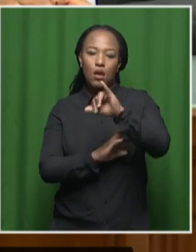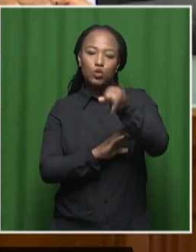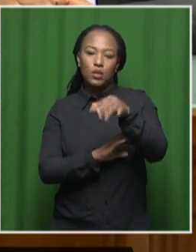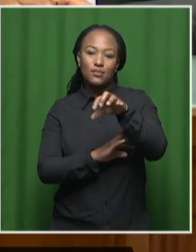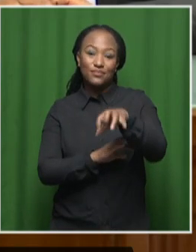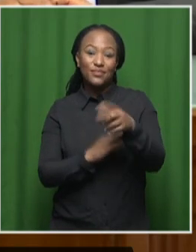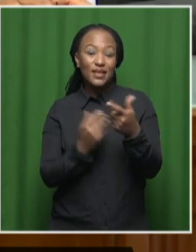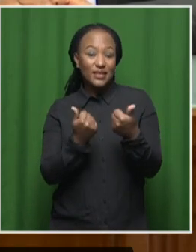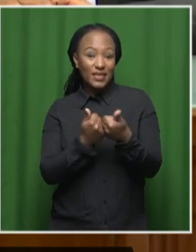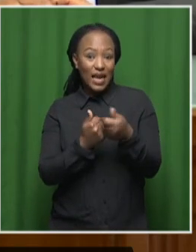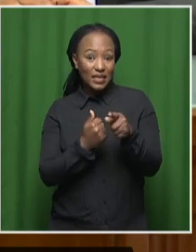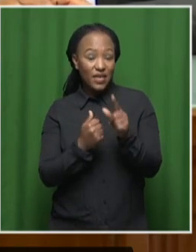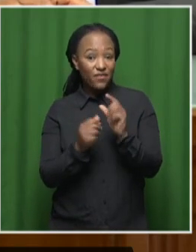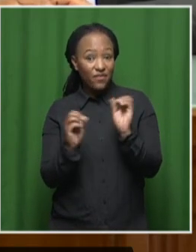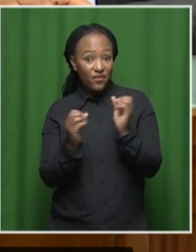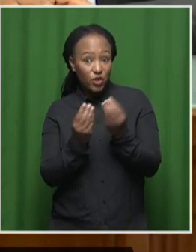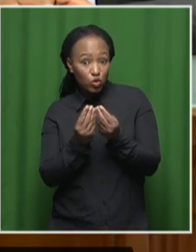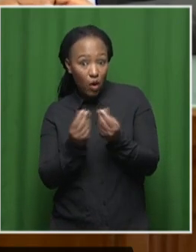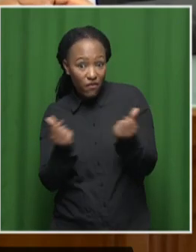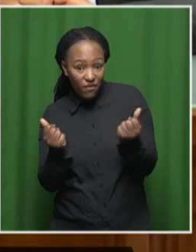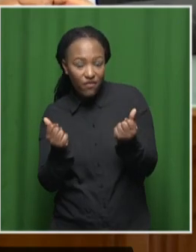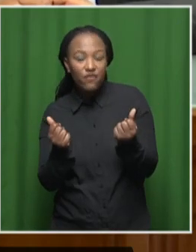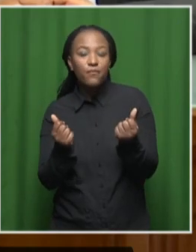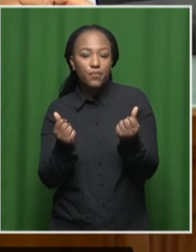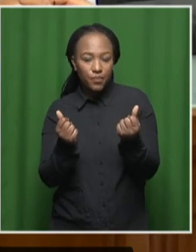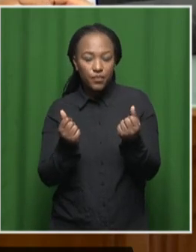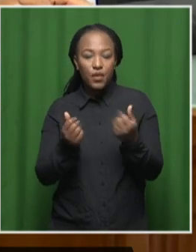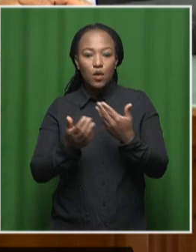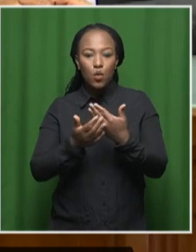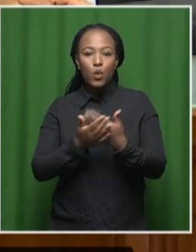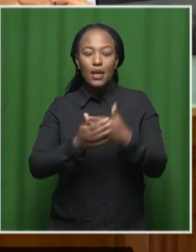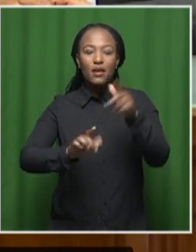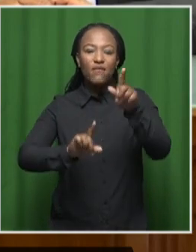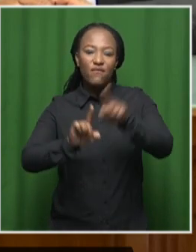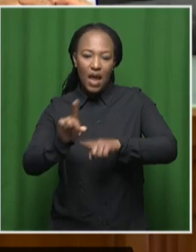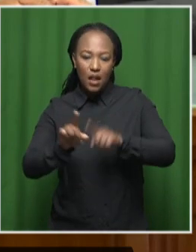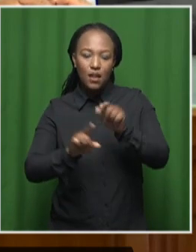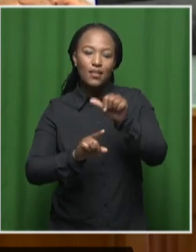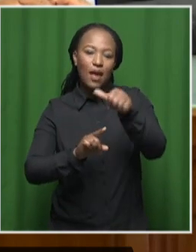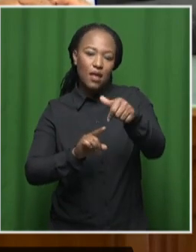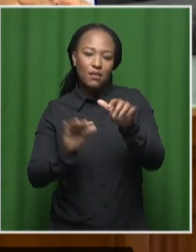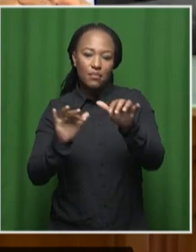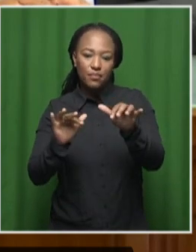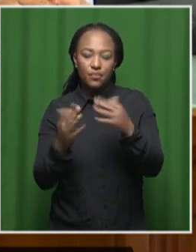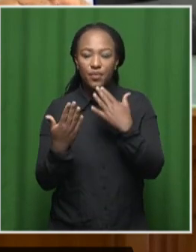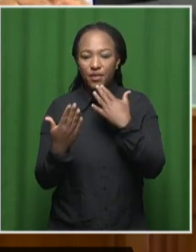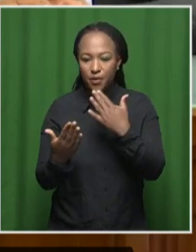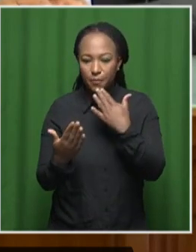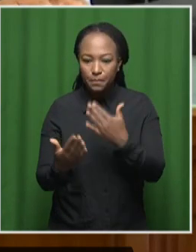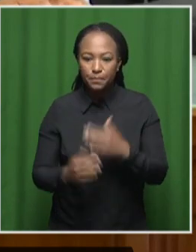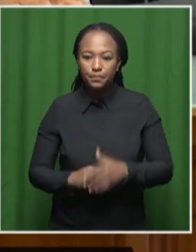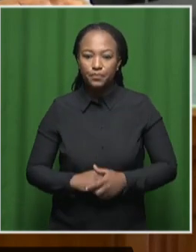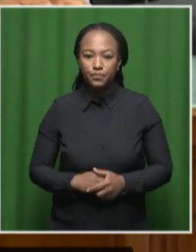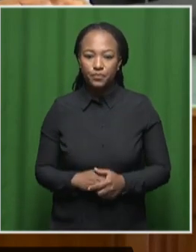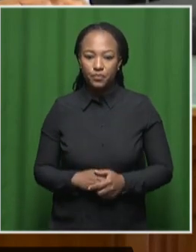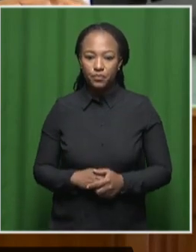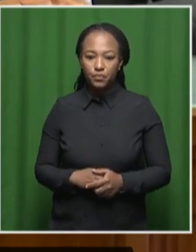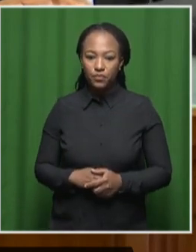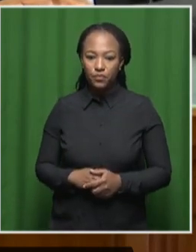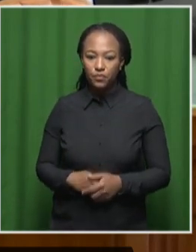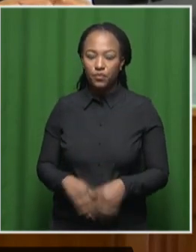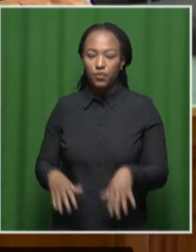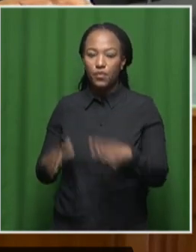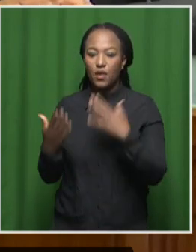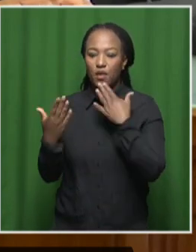all these challenges, if you don't act now, we might fail the coming generation. Thanks very much, colleagues. Thank you very